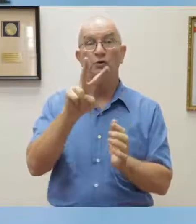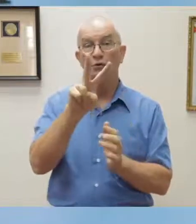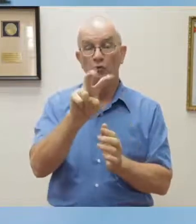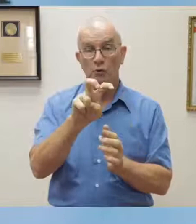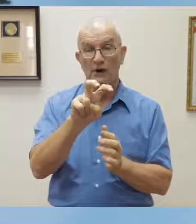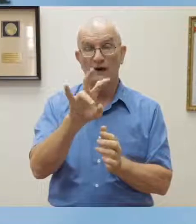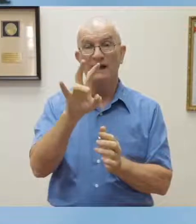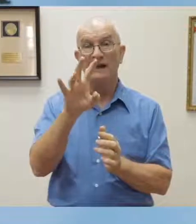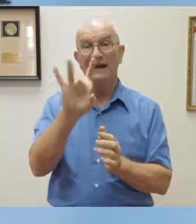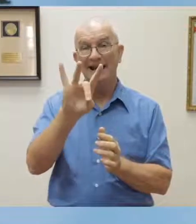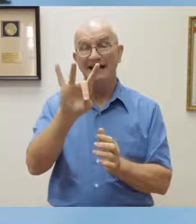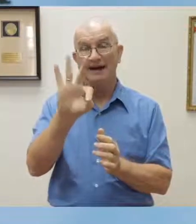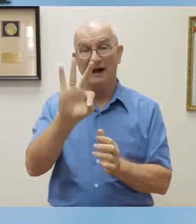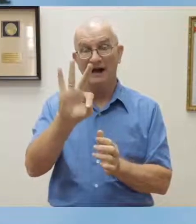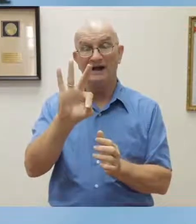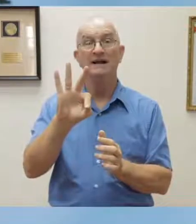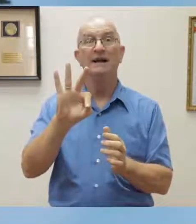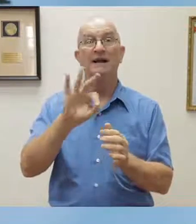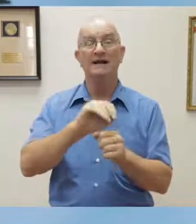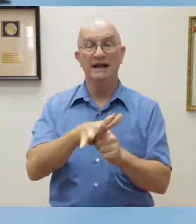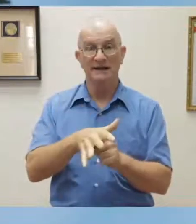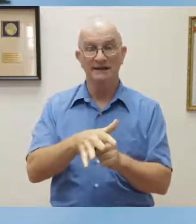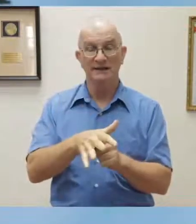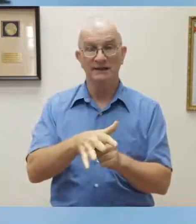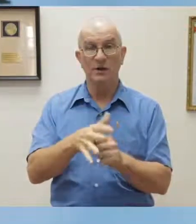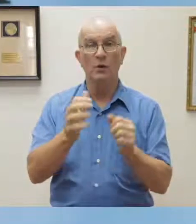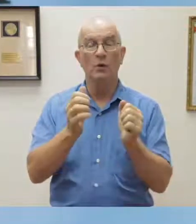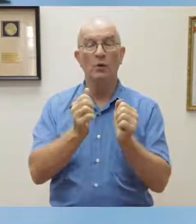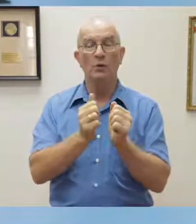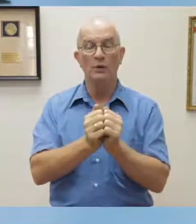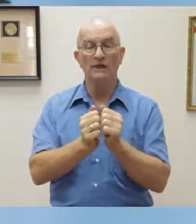7,823,289 cases, with